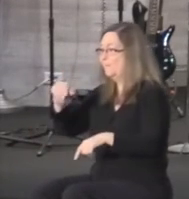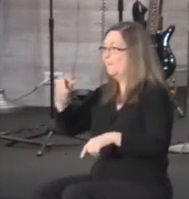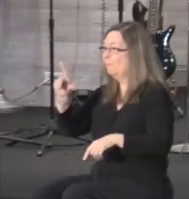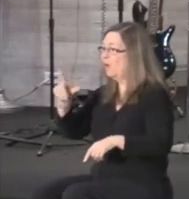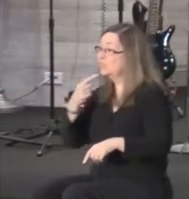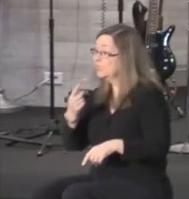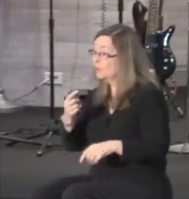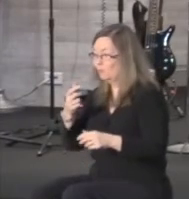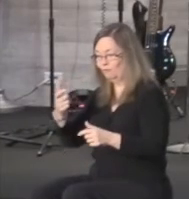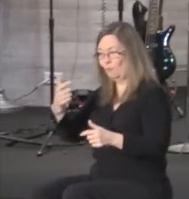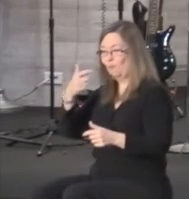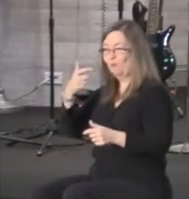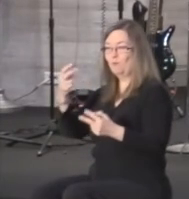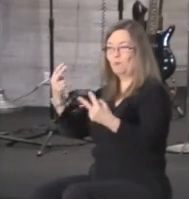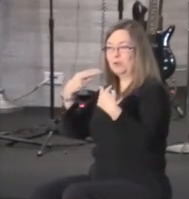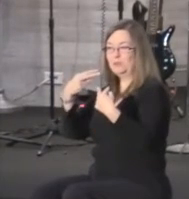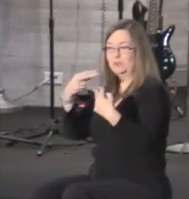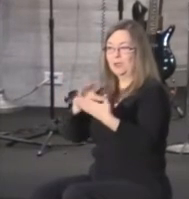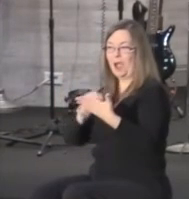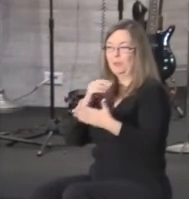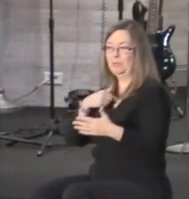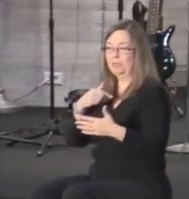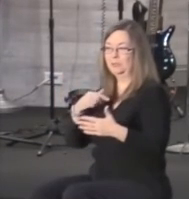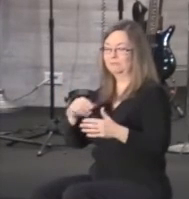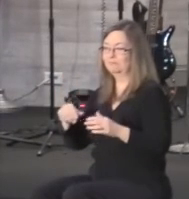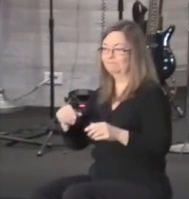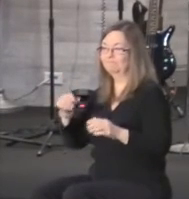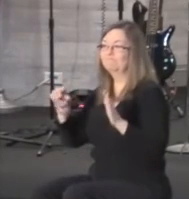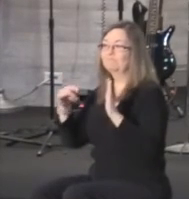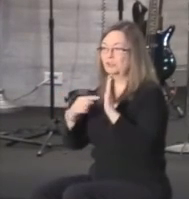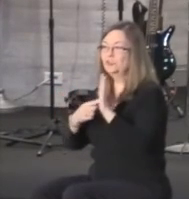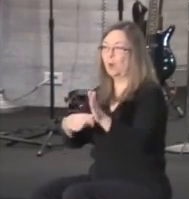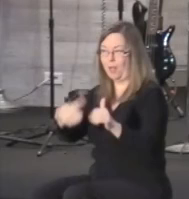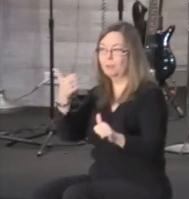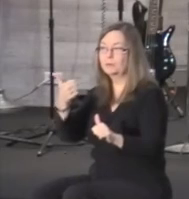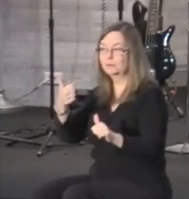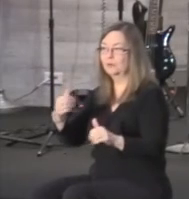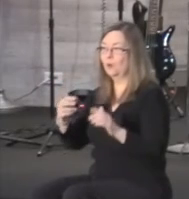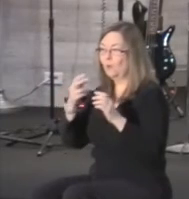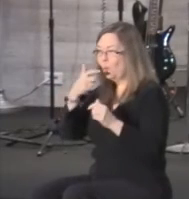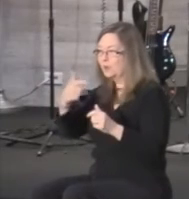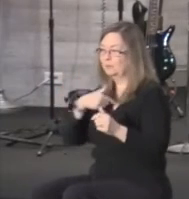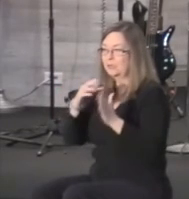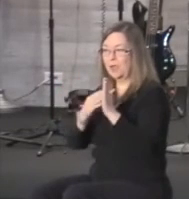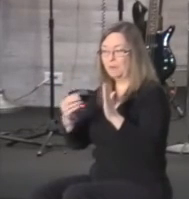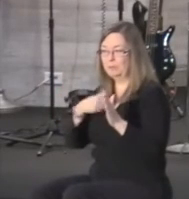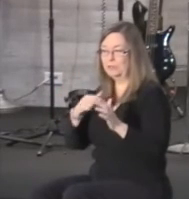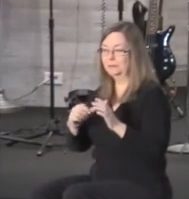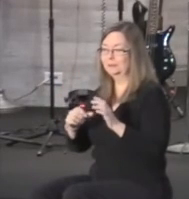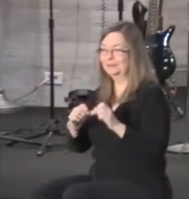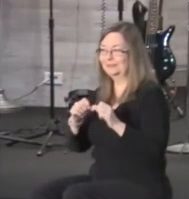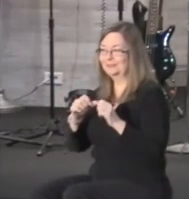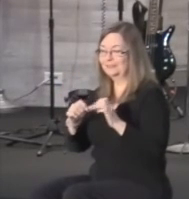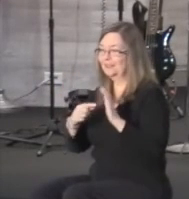saying, watch me, copy me, stamp it out. Watch me, copy me, stamp it out.